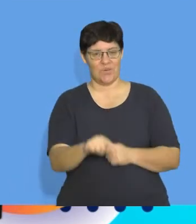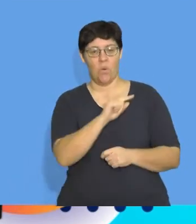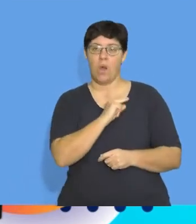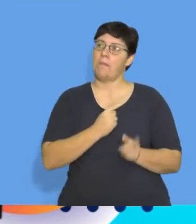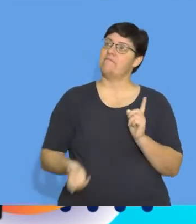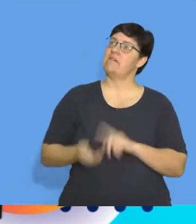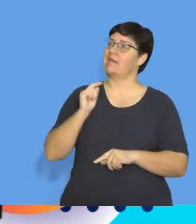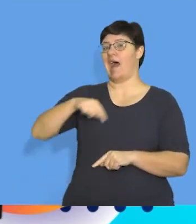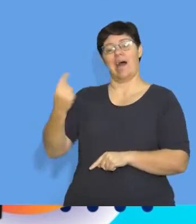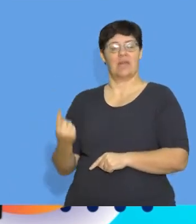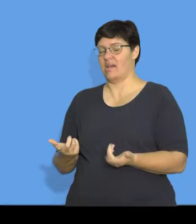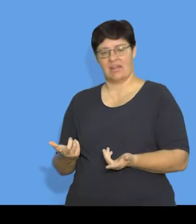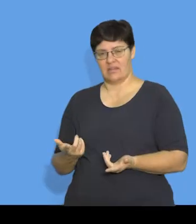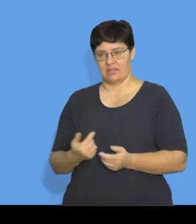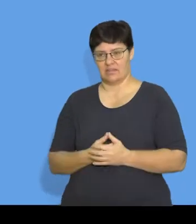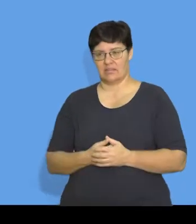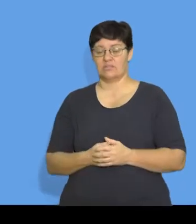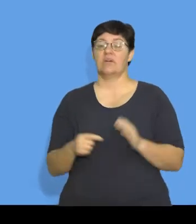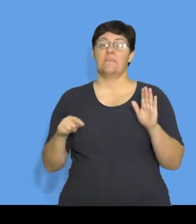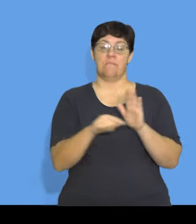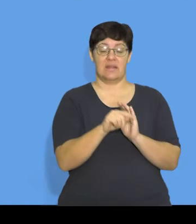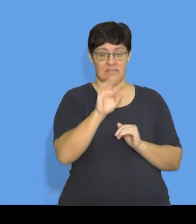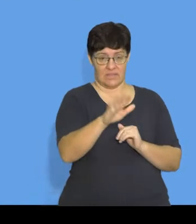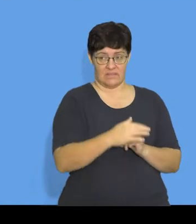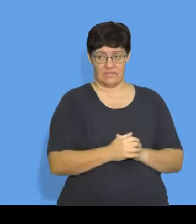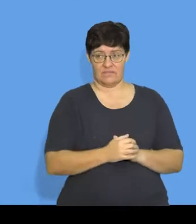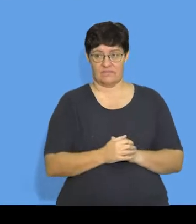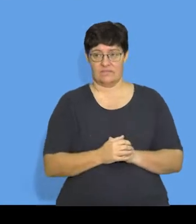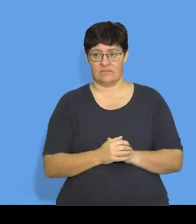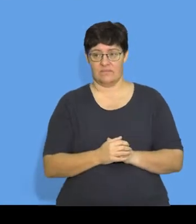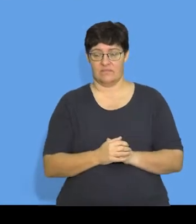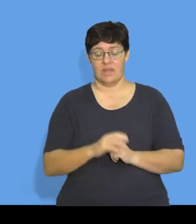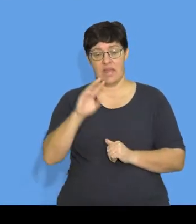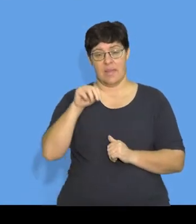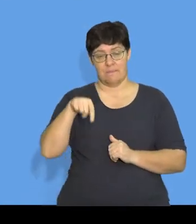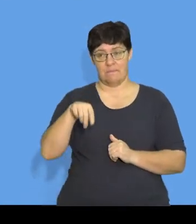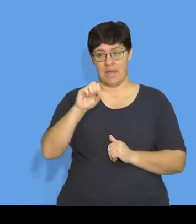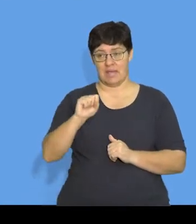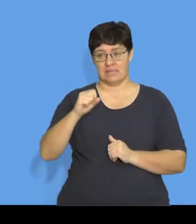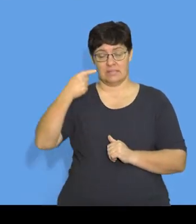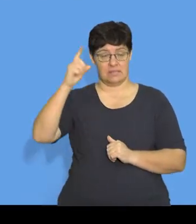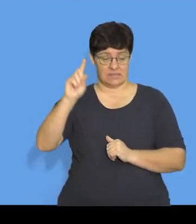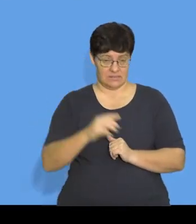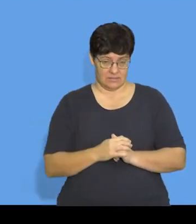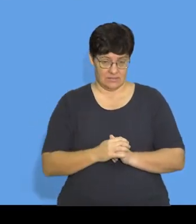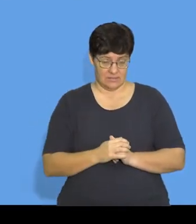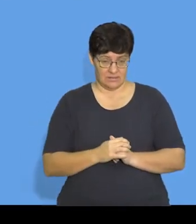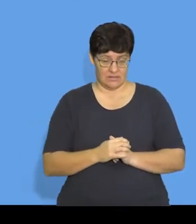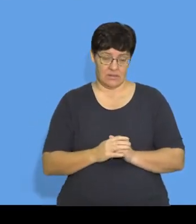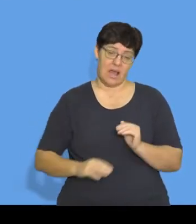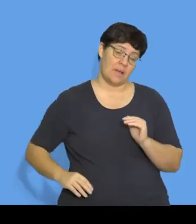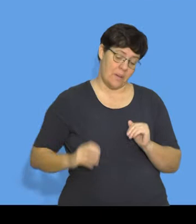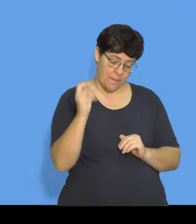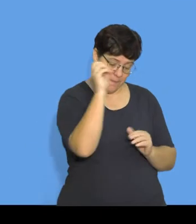something else. So now this is minus 5, okay? Gets to its maximum